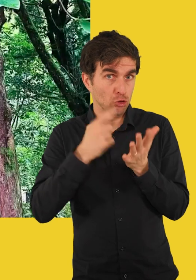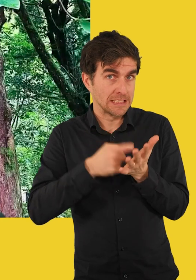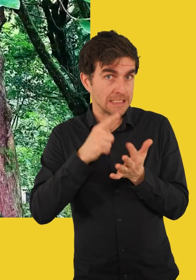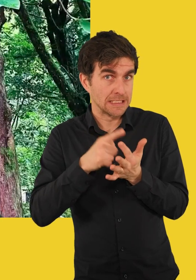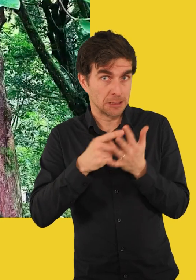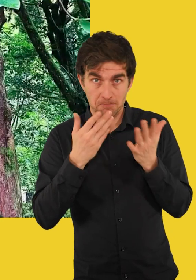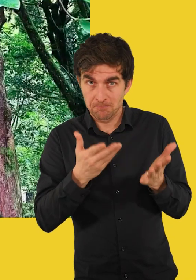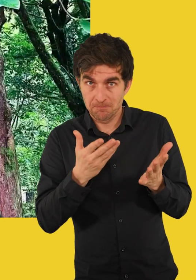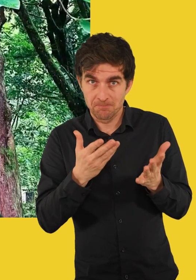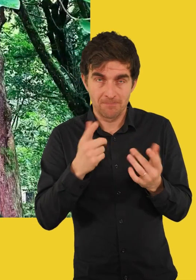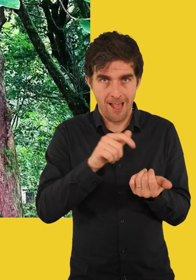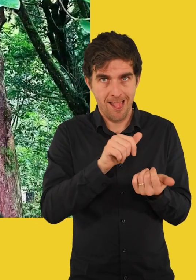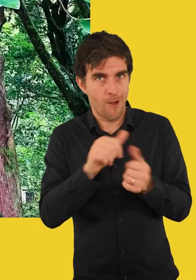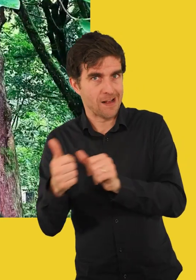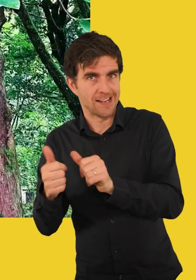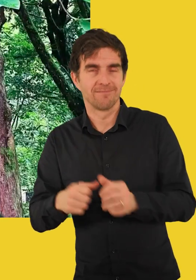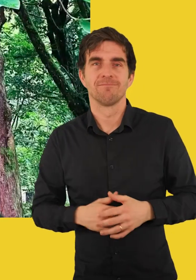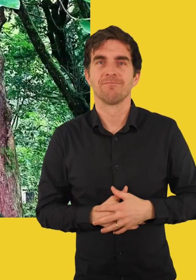time?